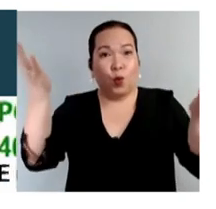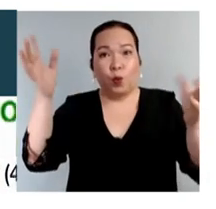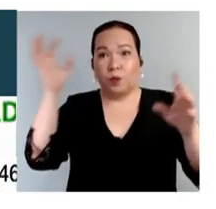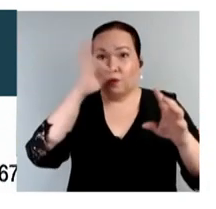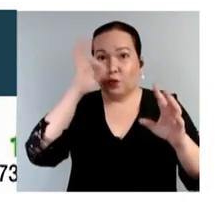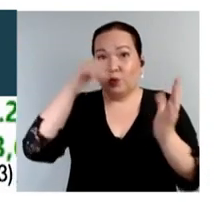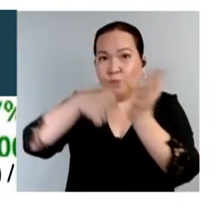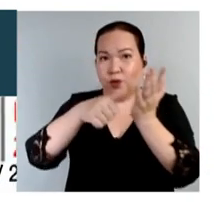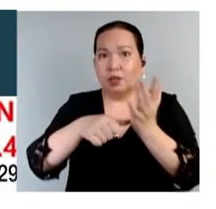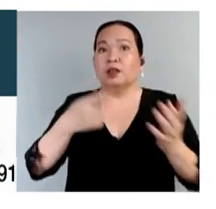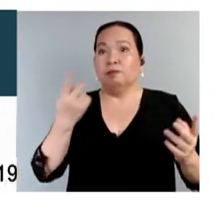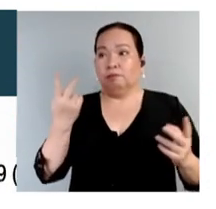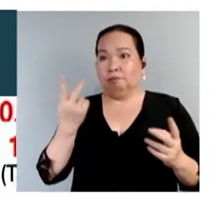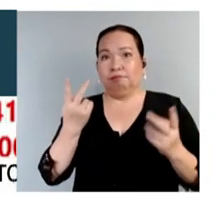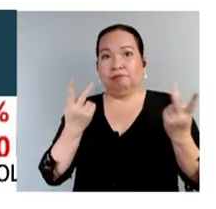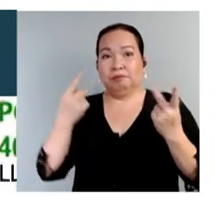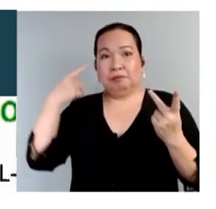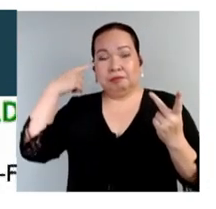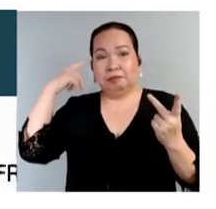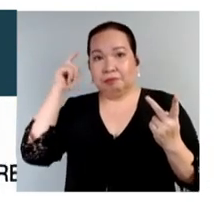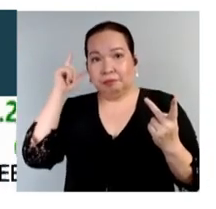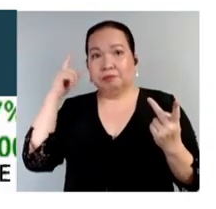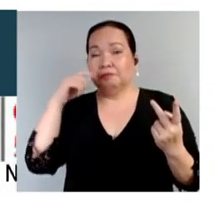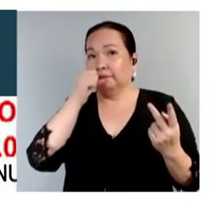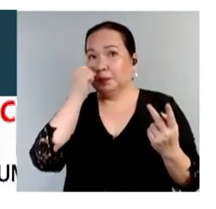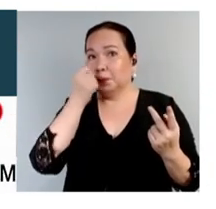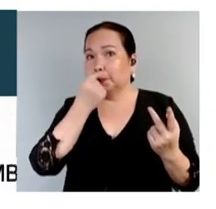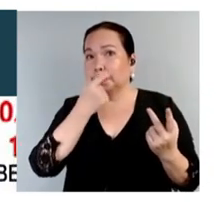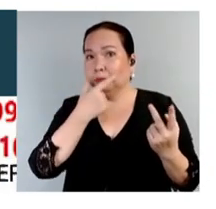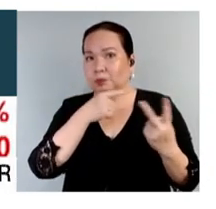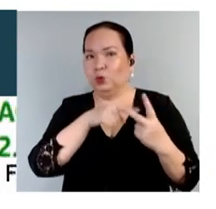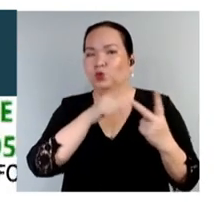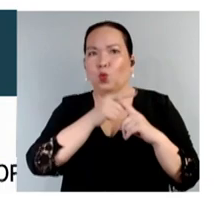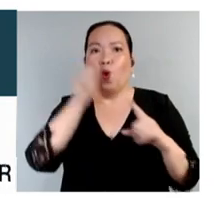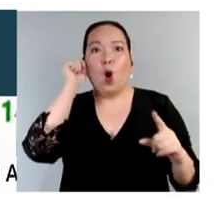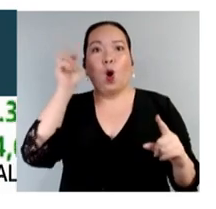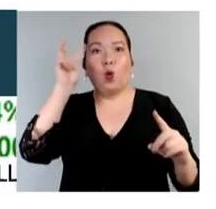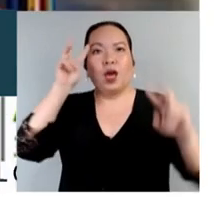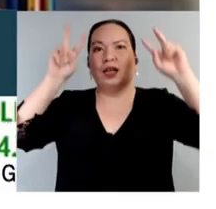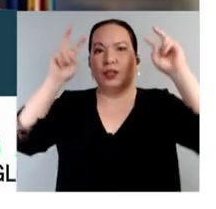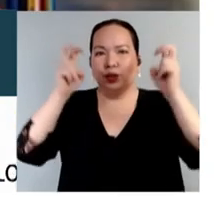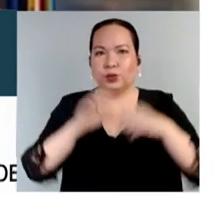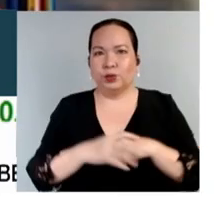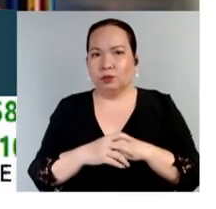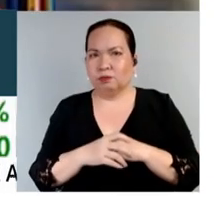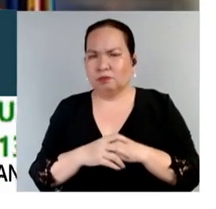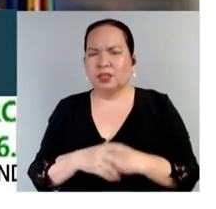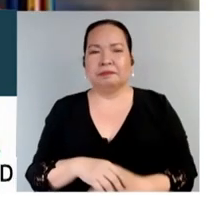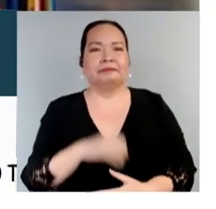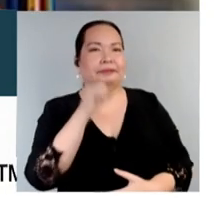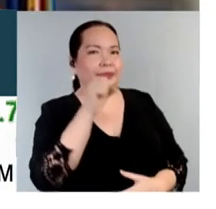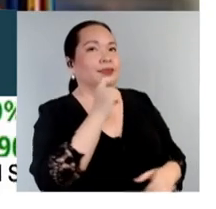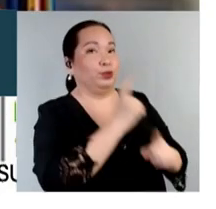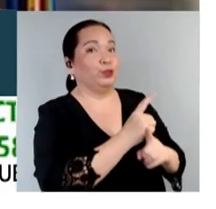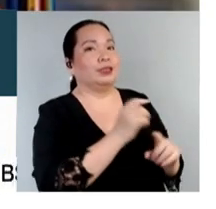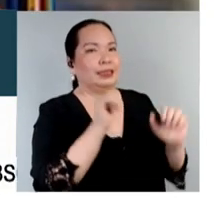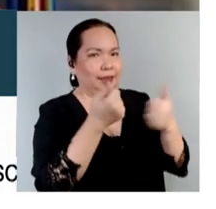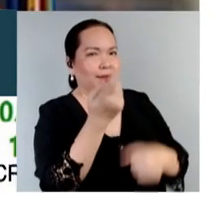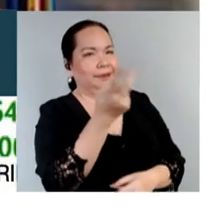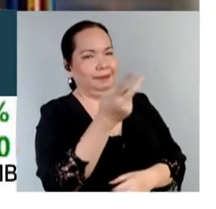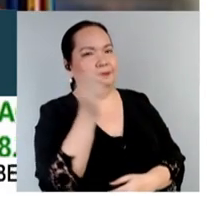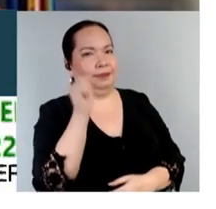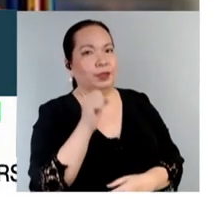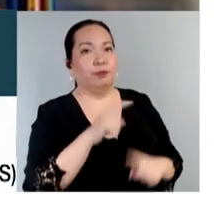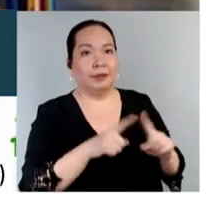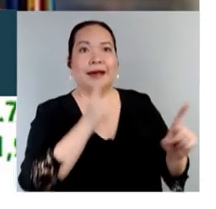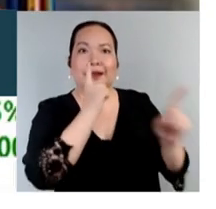know their I issues? Think that's a challenge for everyone. No? But again, as you've rightly pointed out, no, that